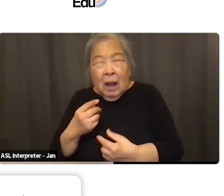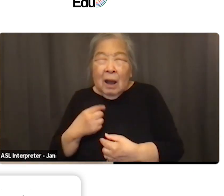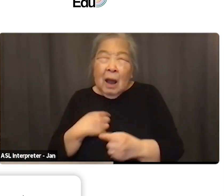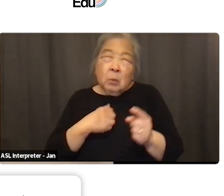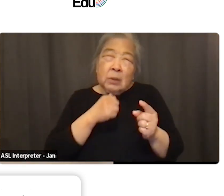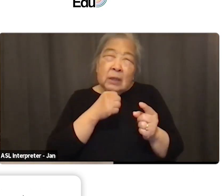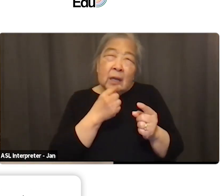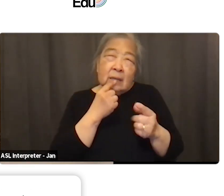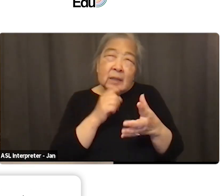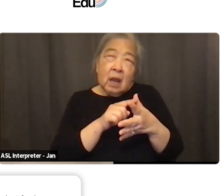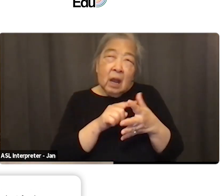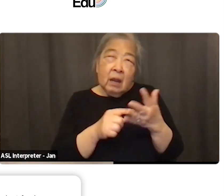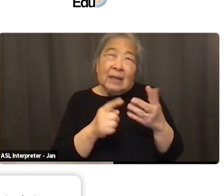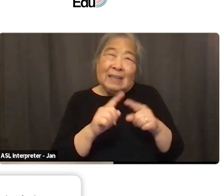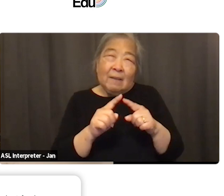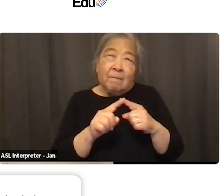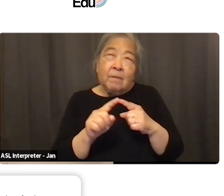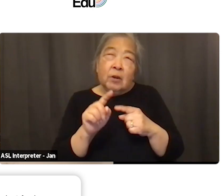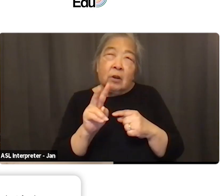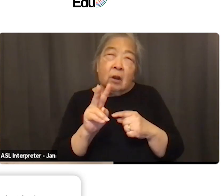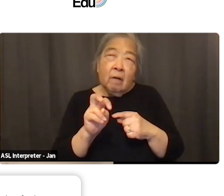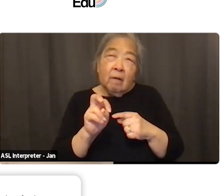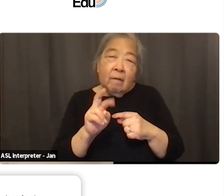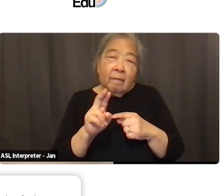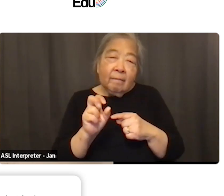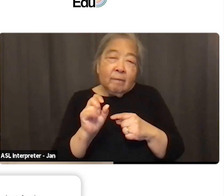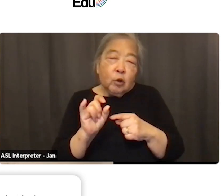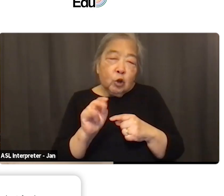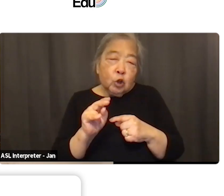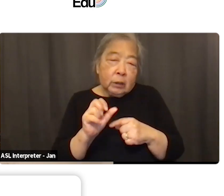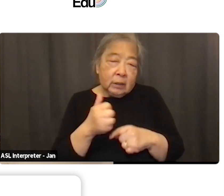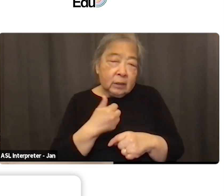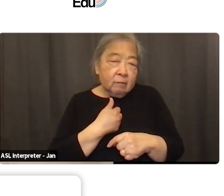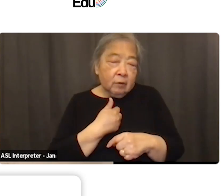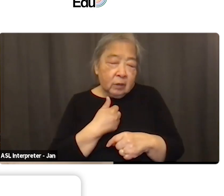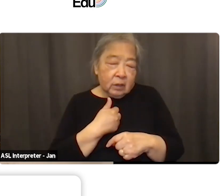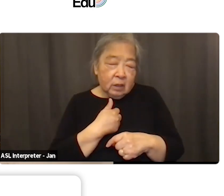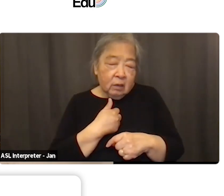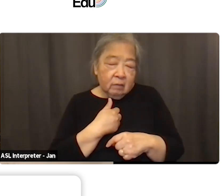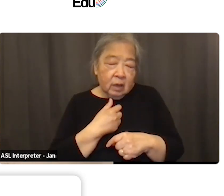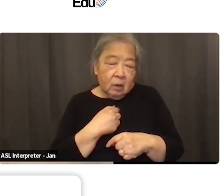of ourselves. I would say what feels